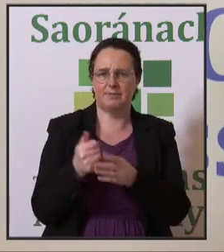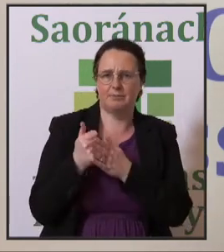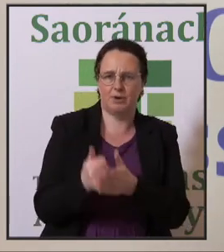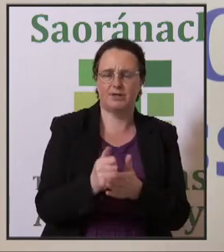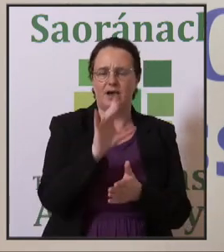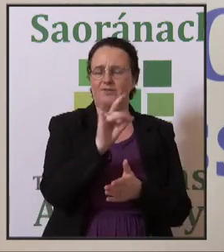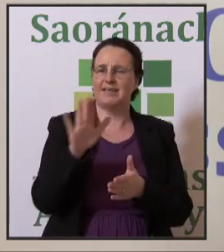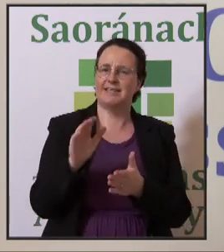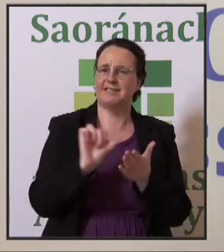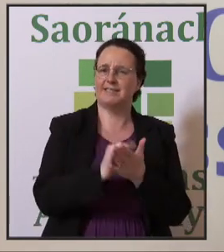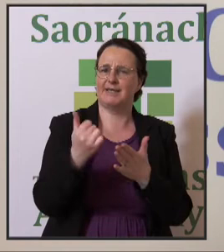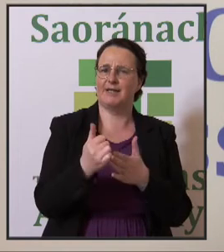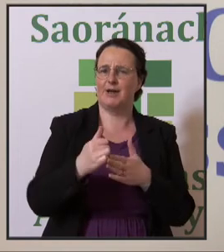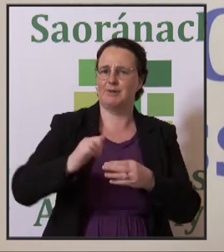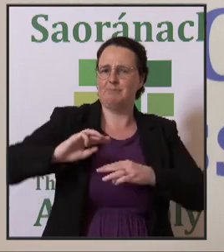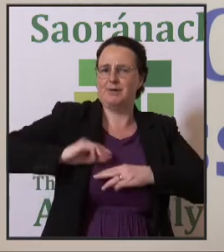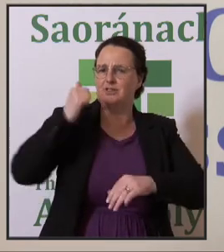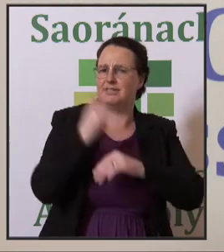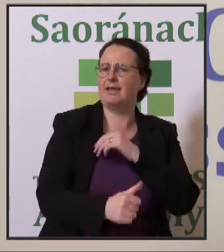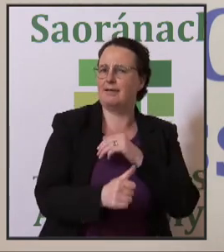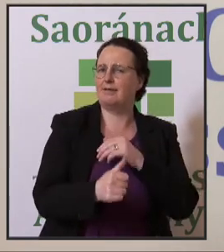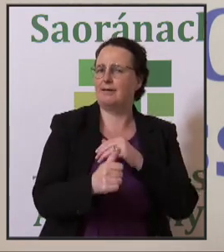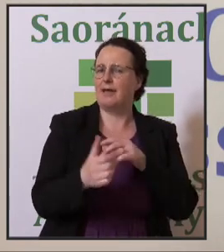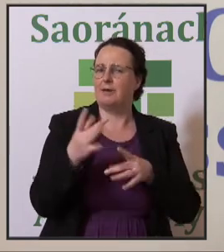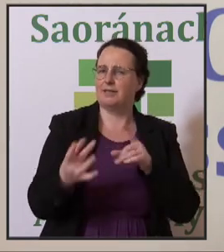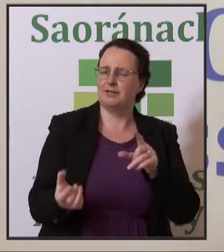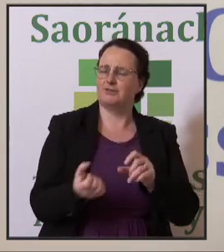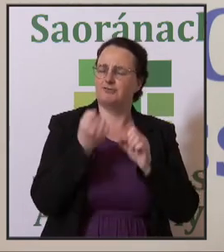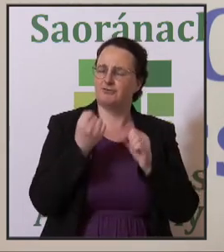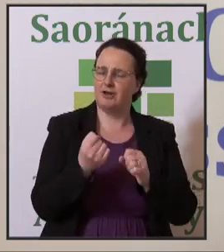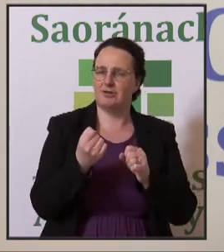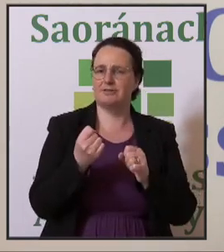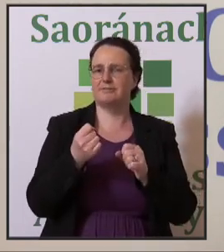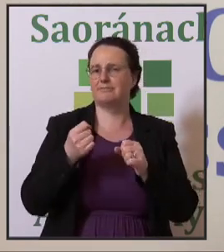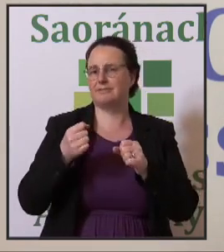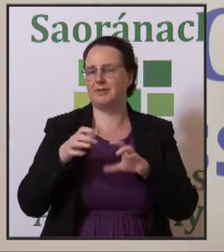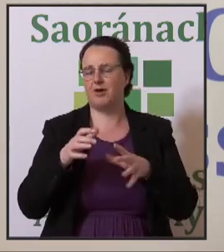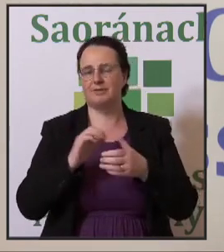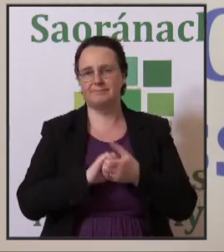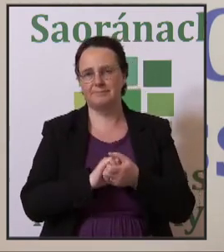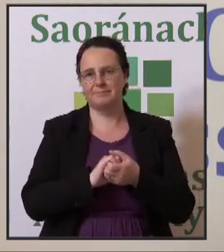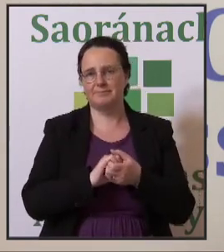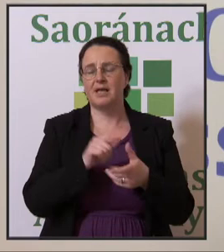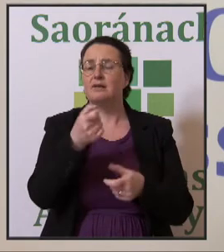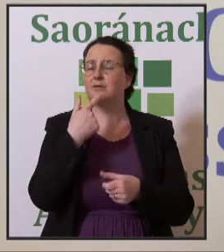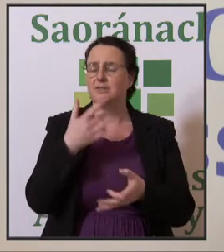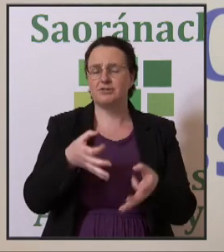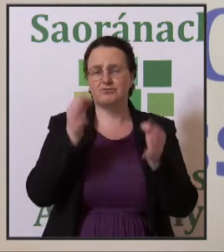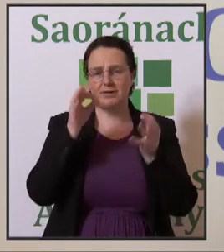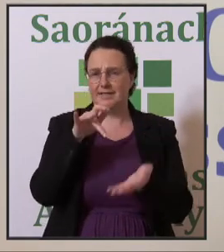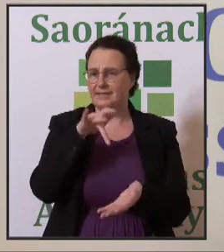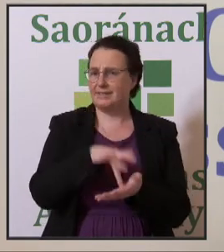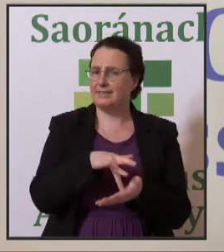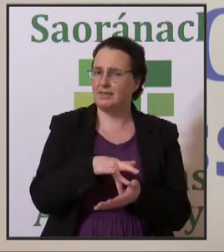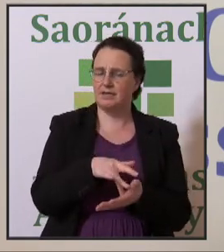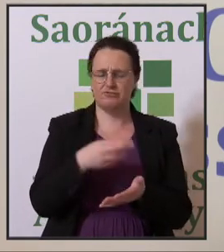16 on match day, a togetherness which made us stronger summer after summer. Dublin is a great city with a rich